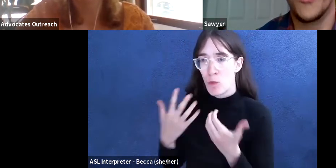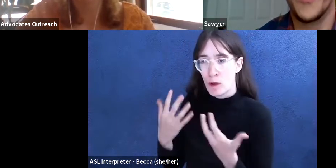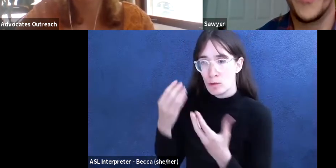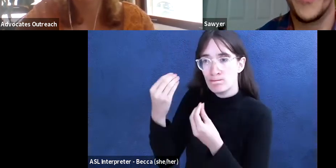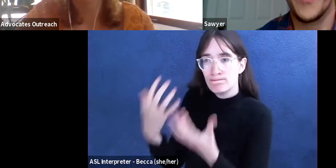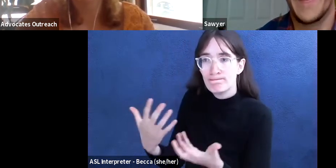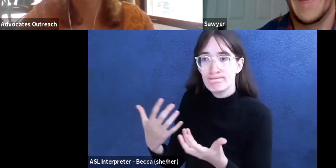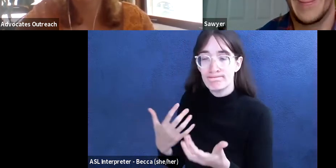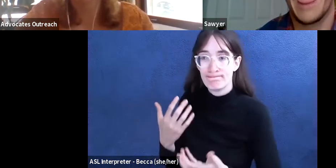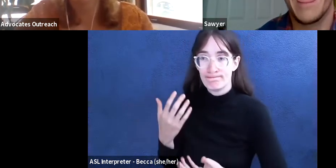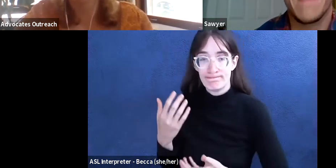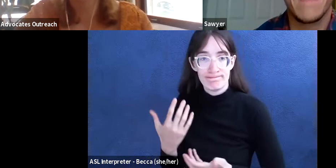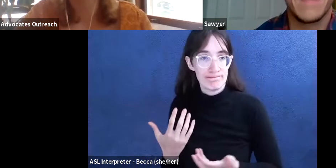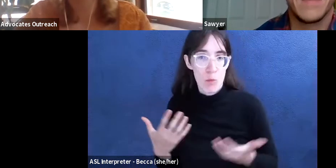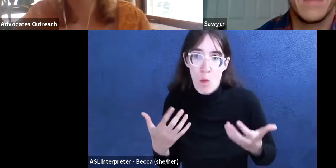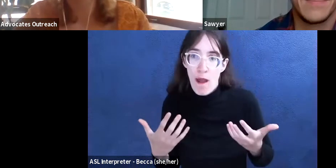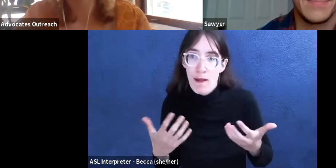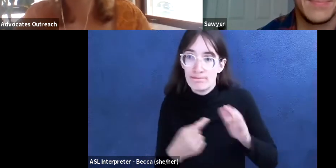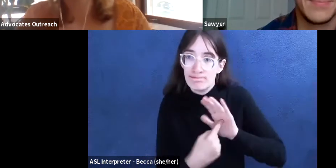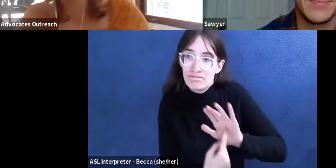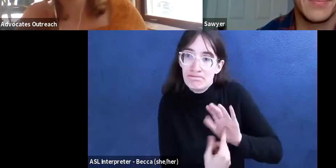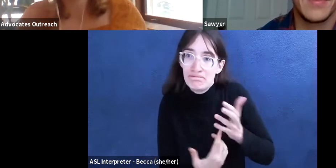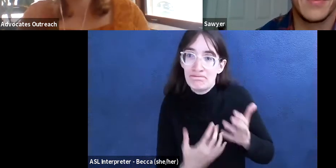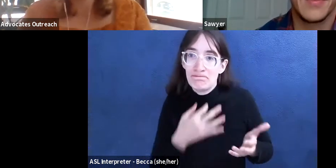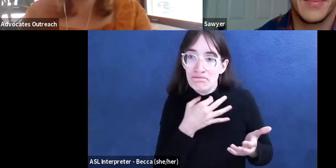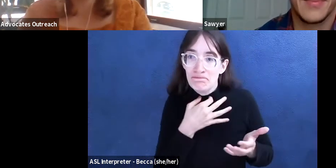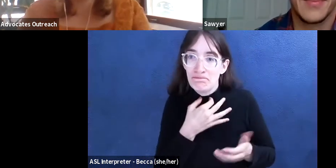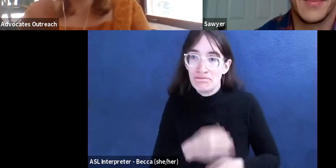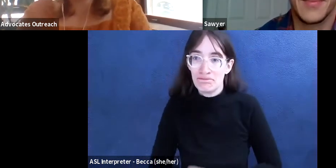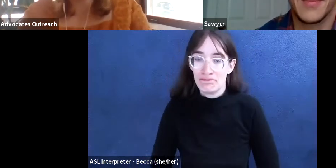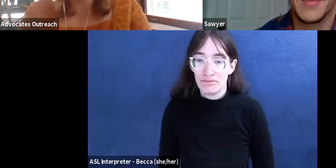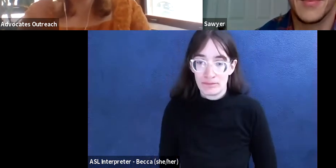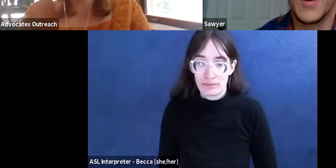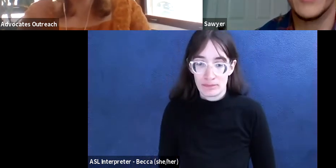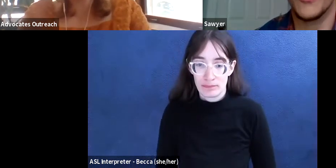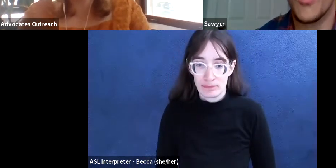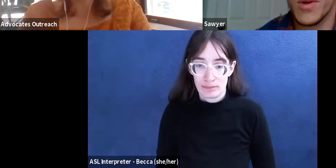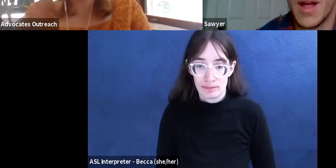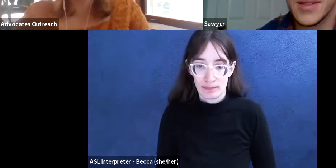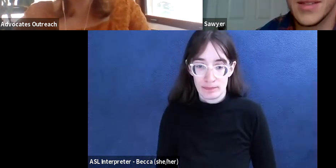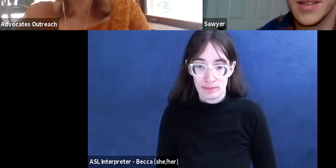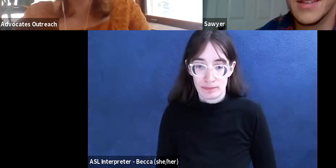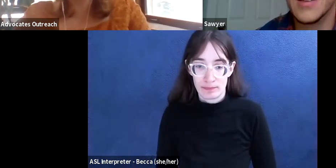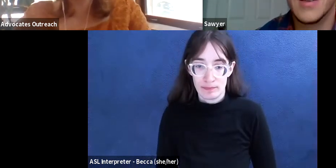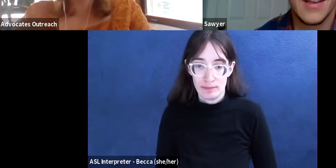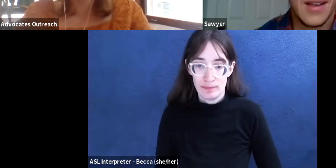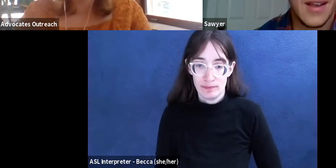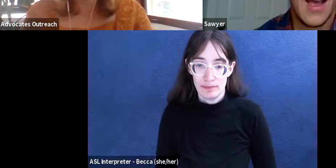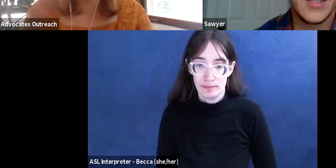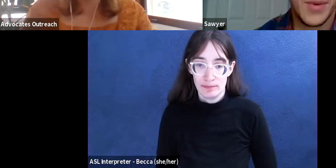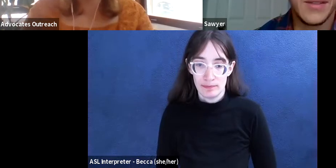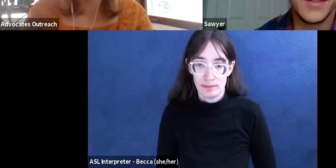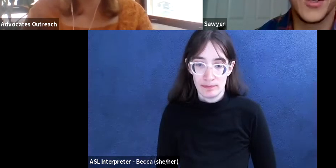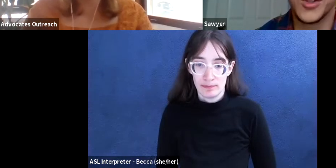there's certain aspects of what we've learned or been told that maybe we don't agree with